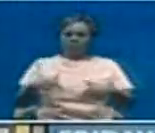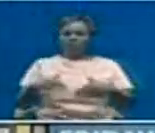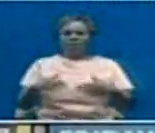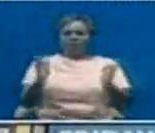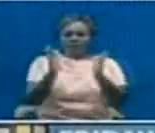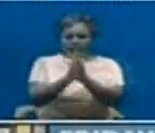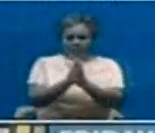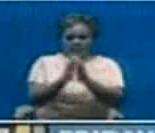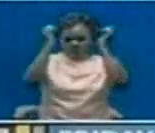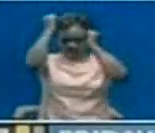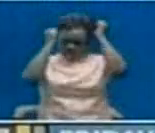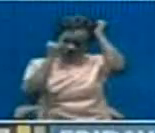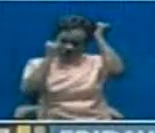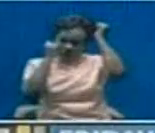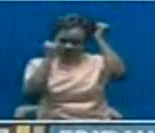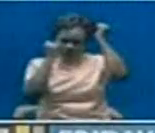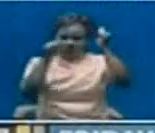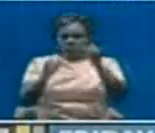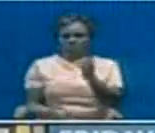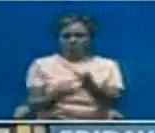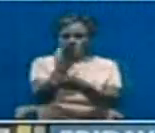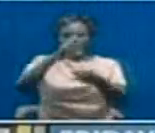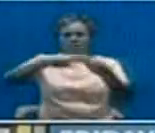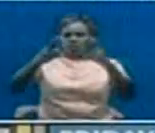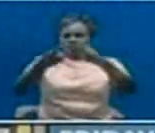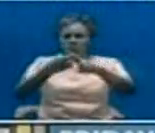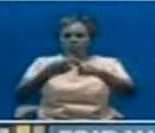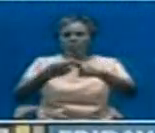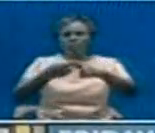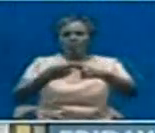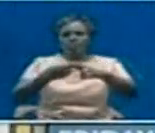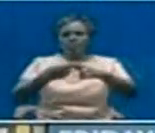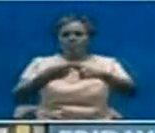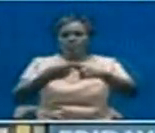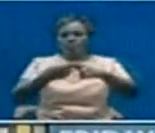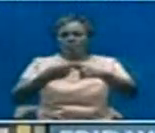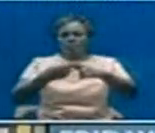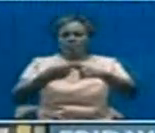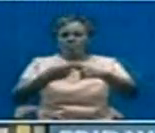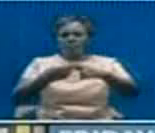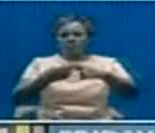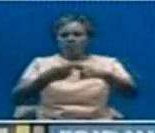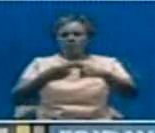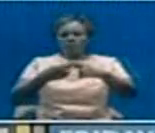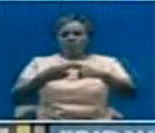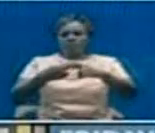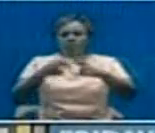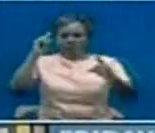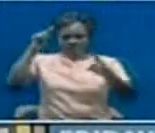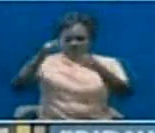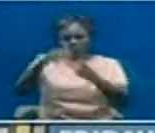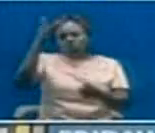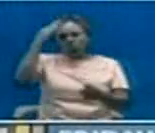civilian and the military. We have to establish the relation and in order to